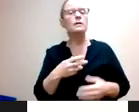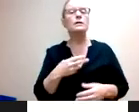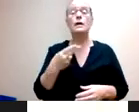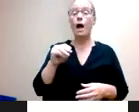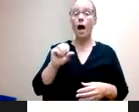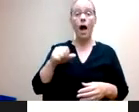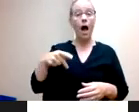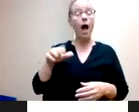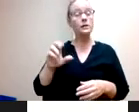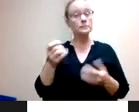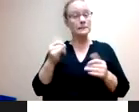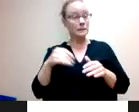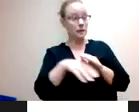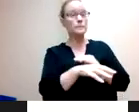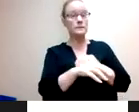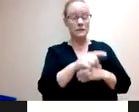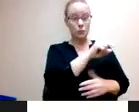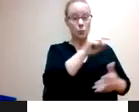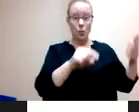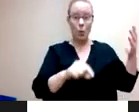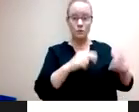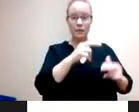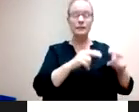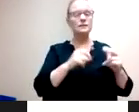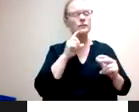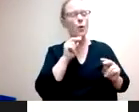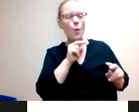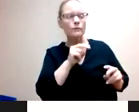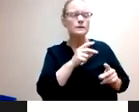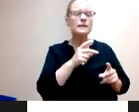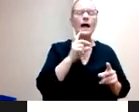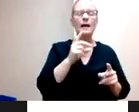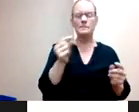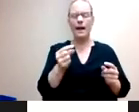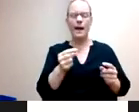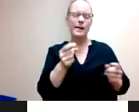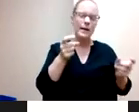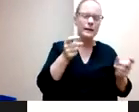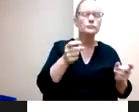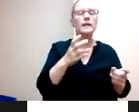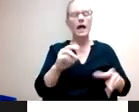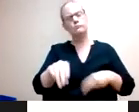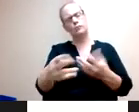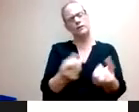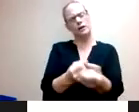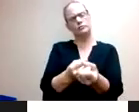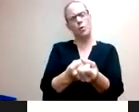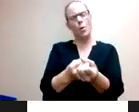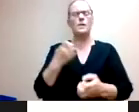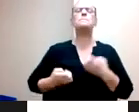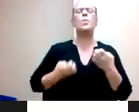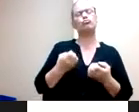comes into those facilities to do the oversight, the symptom management, and to provide the support, emotional